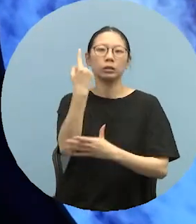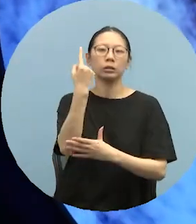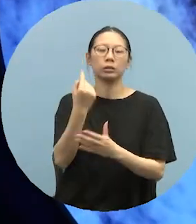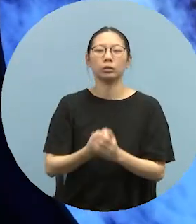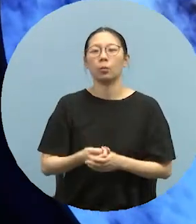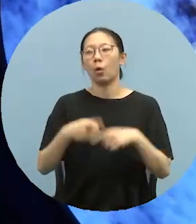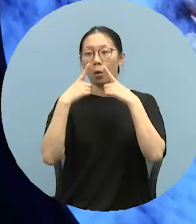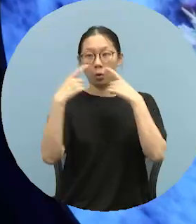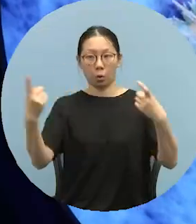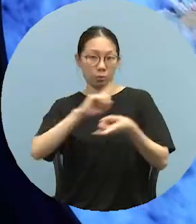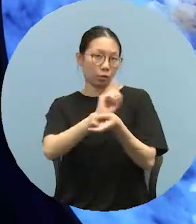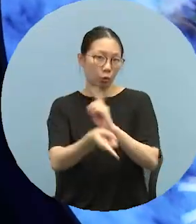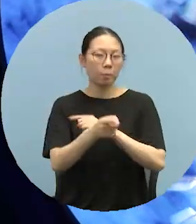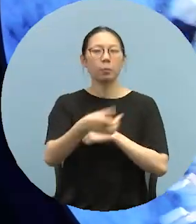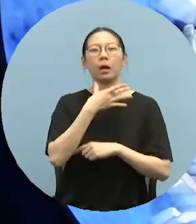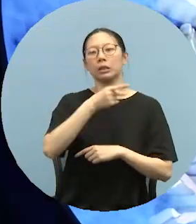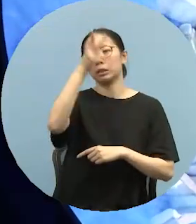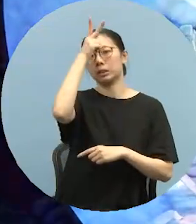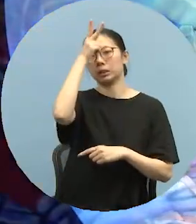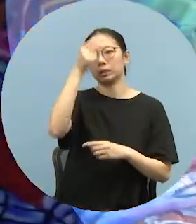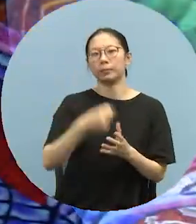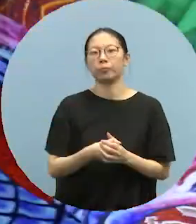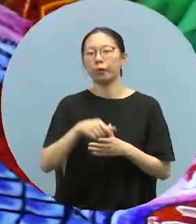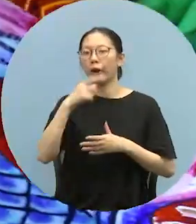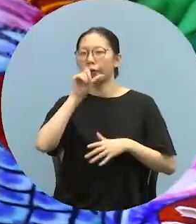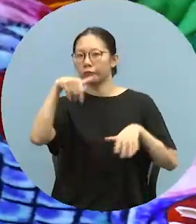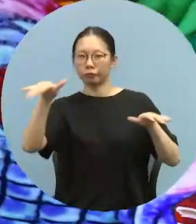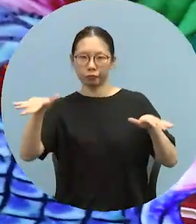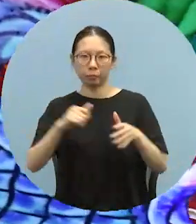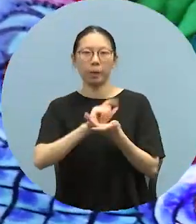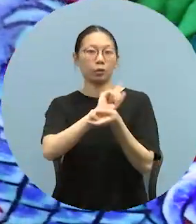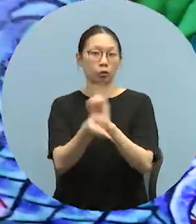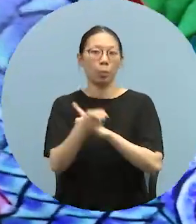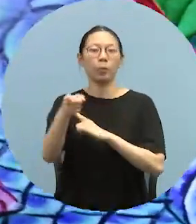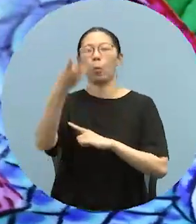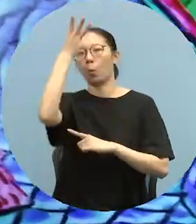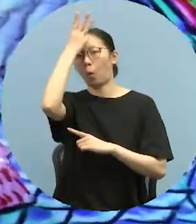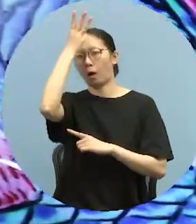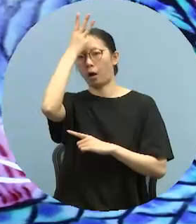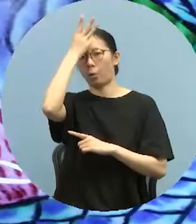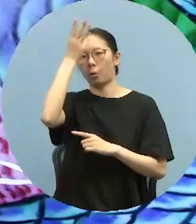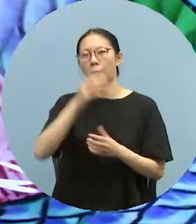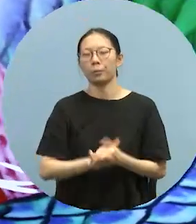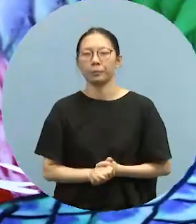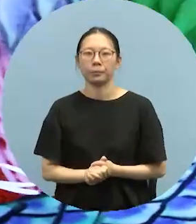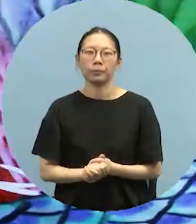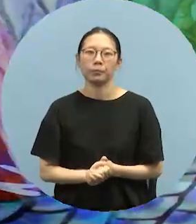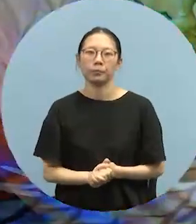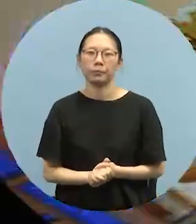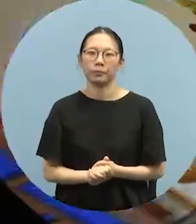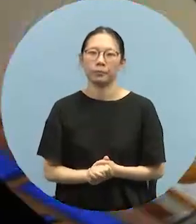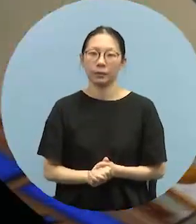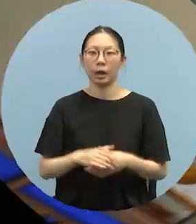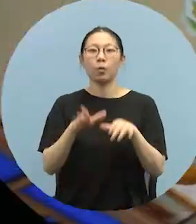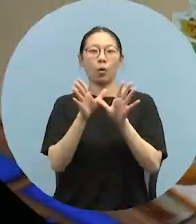dragon representing the emperor, and the phoenix representing the empress,